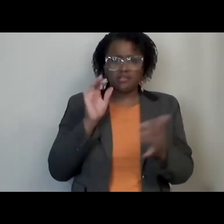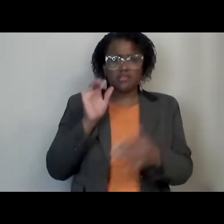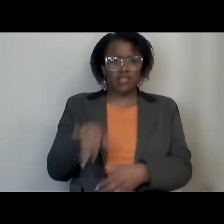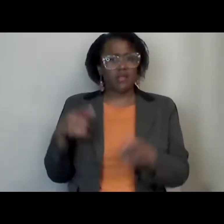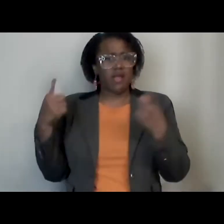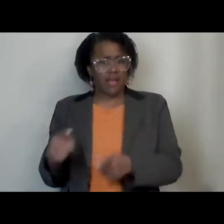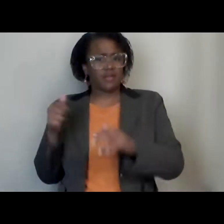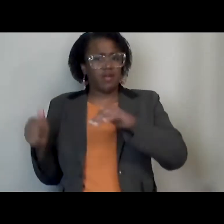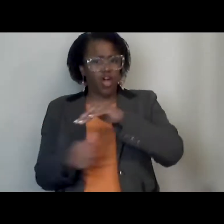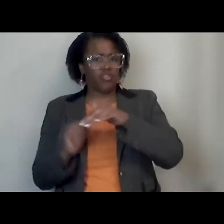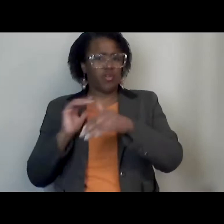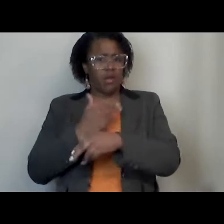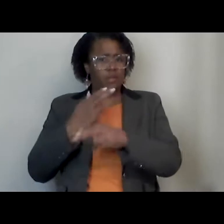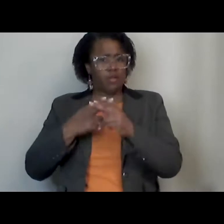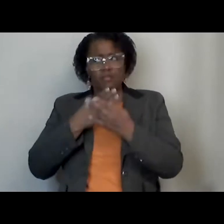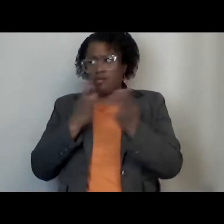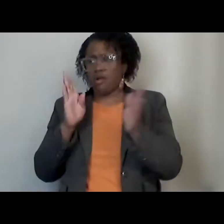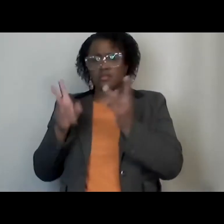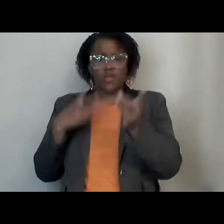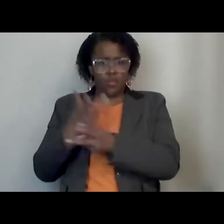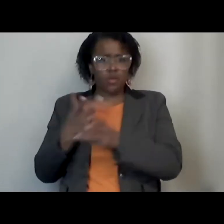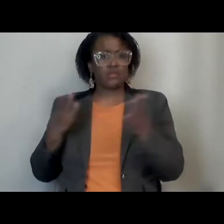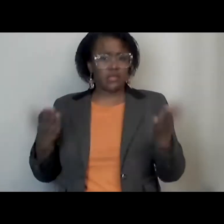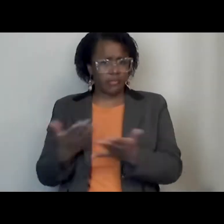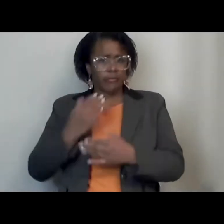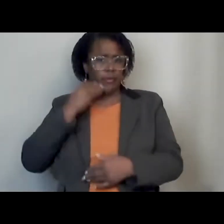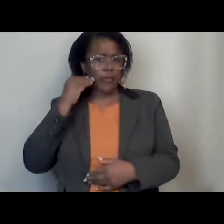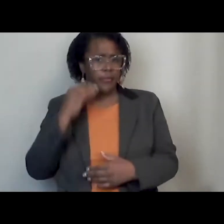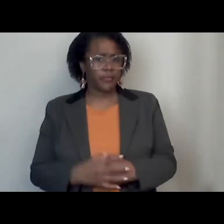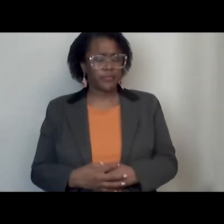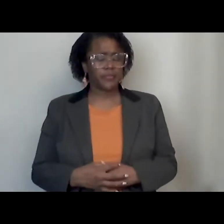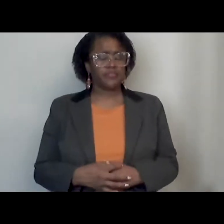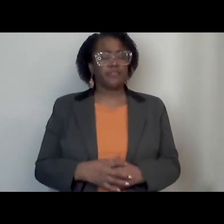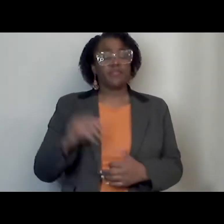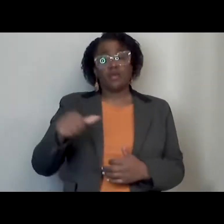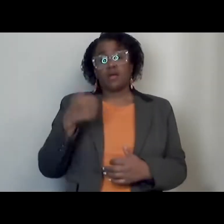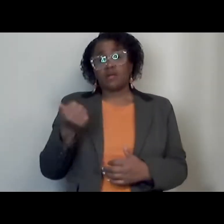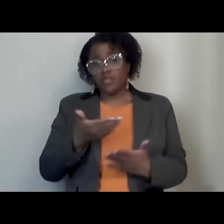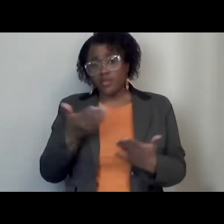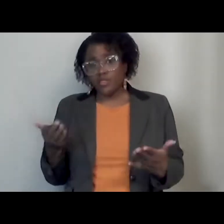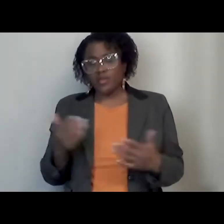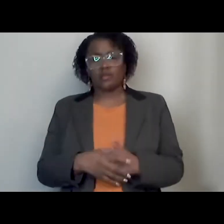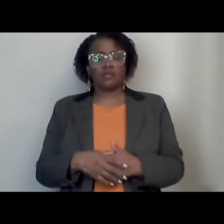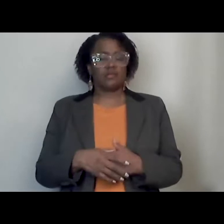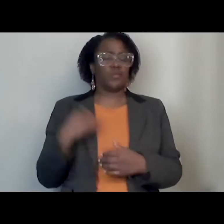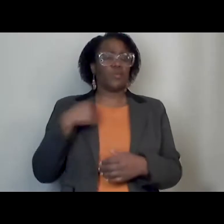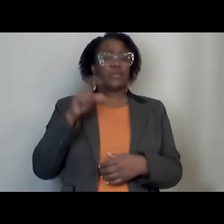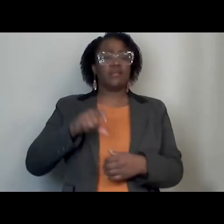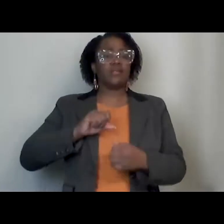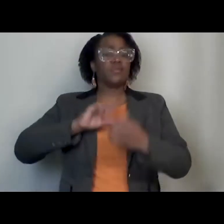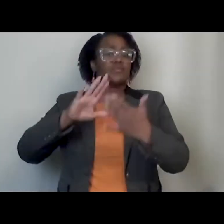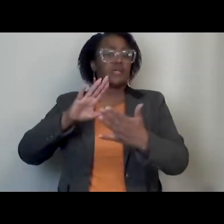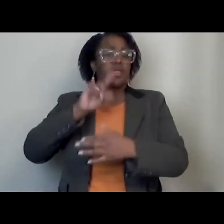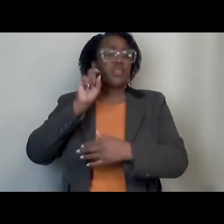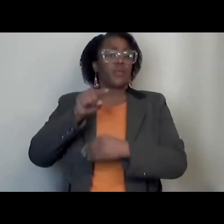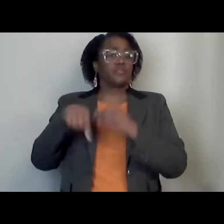done in our name across the world and also here at home. Another thing, to address is the